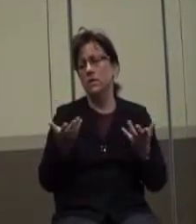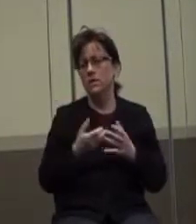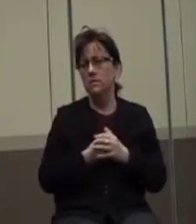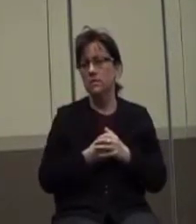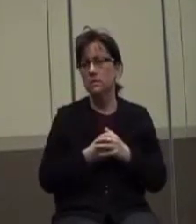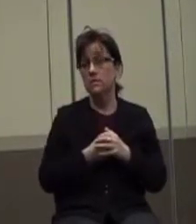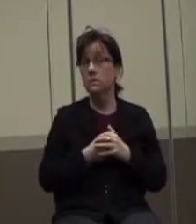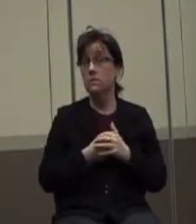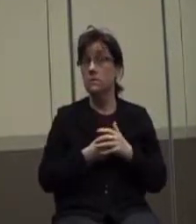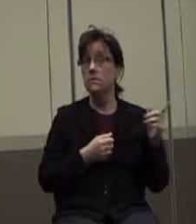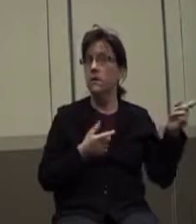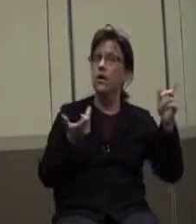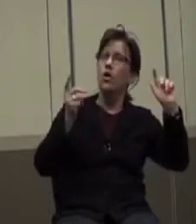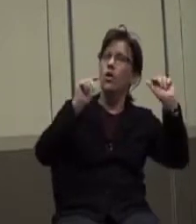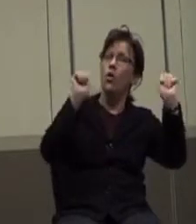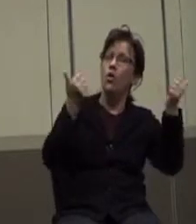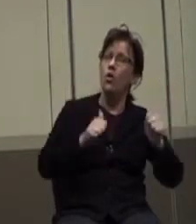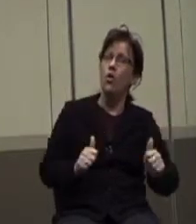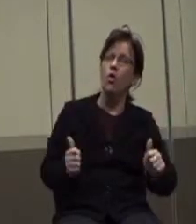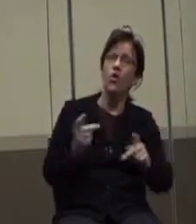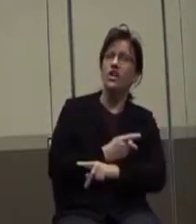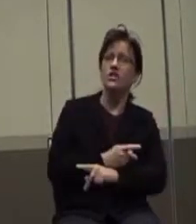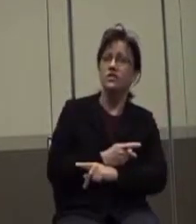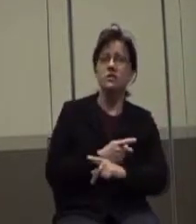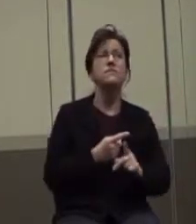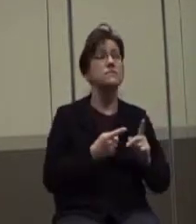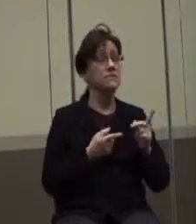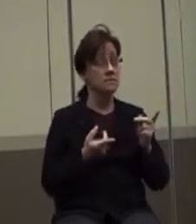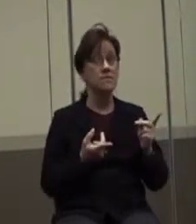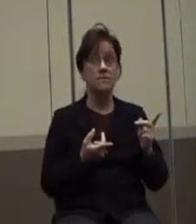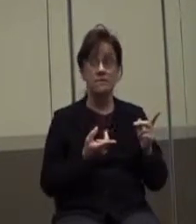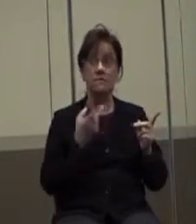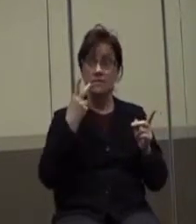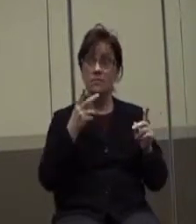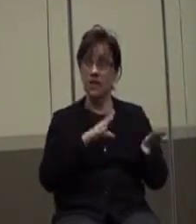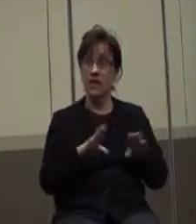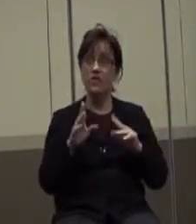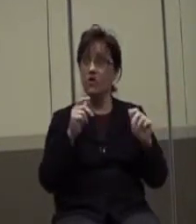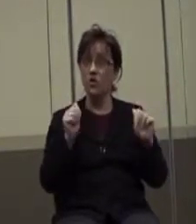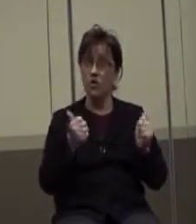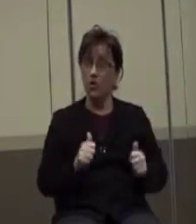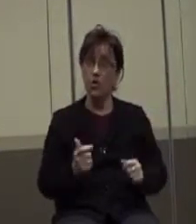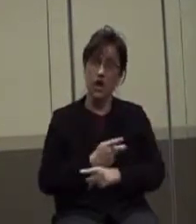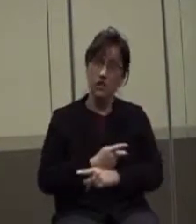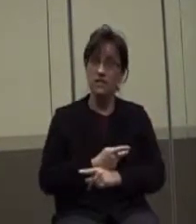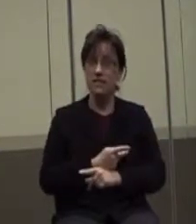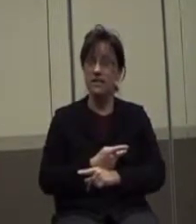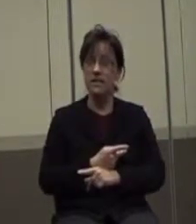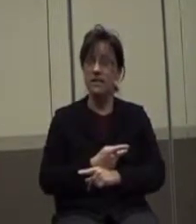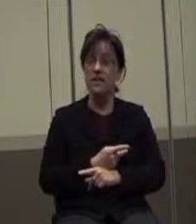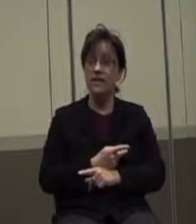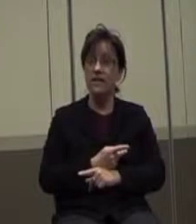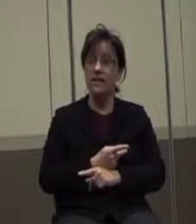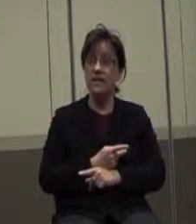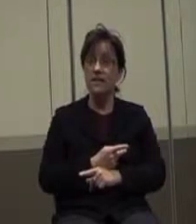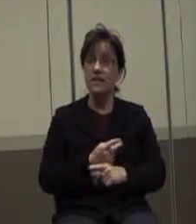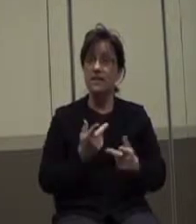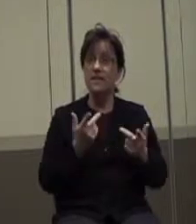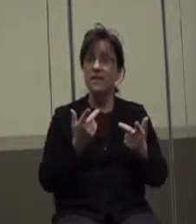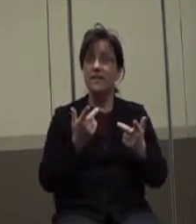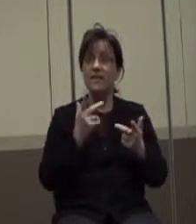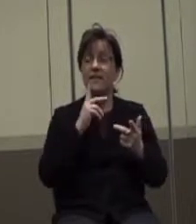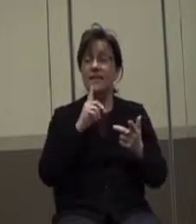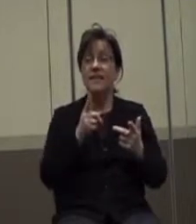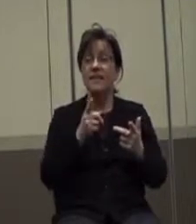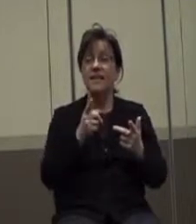It escalated. Did it escalate the behavior as you saw what's going on? No. Yeah, it's actually kind of, it's a